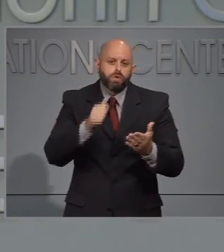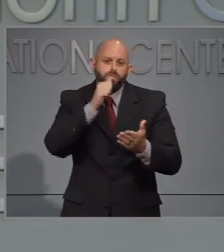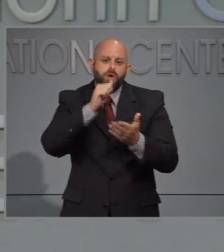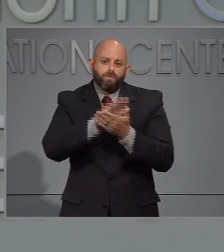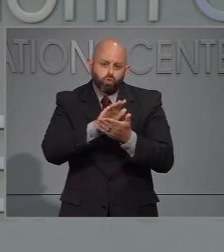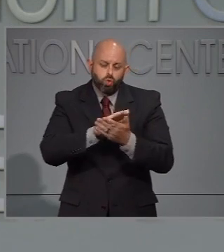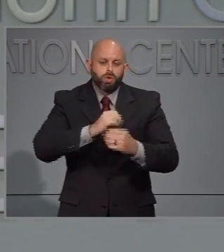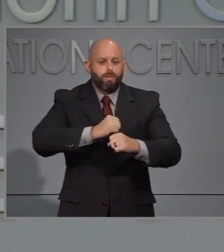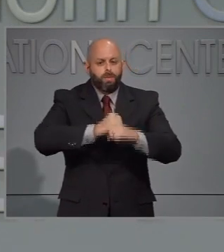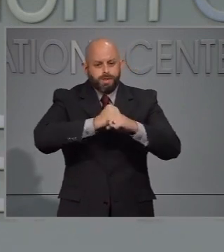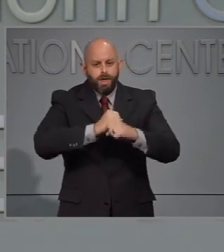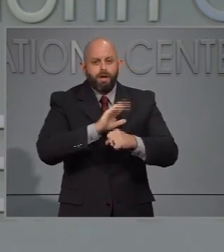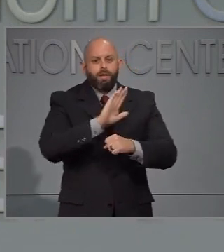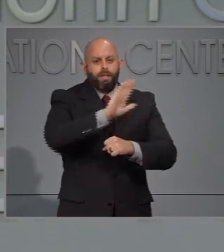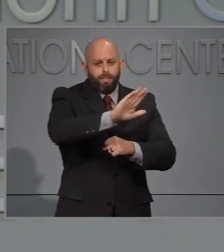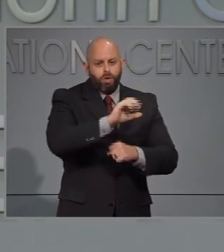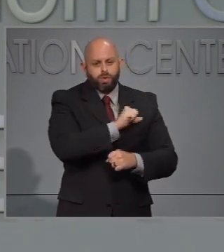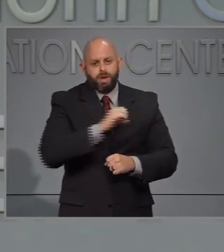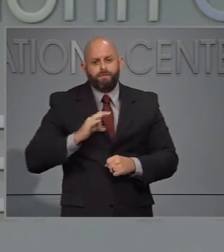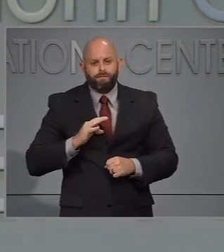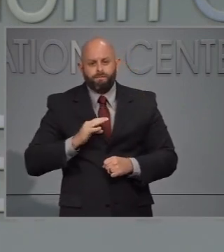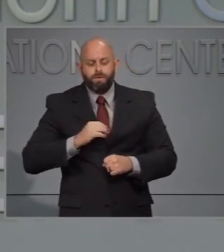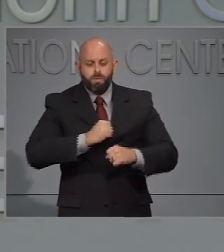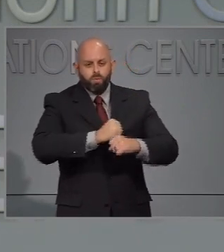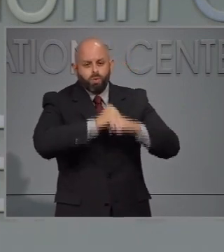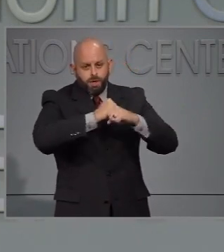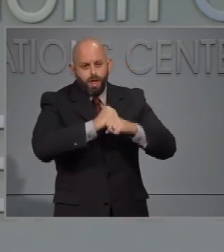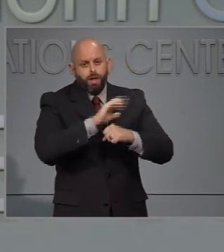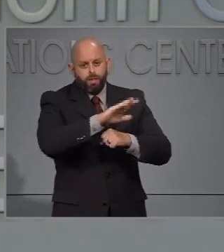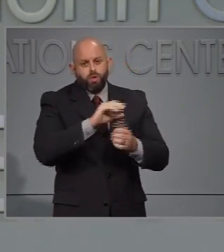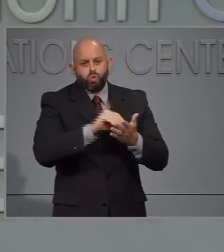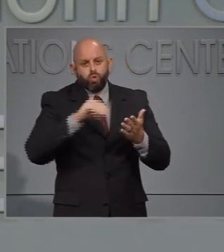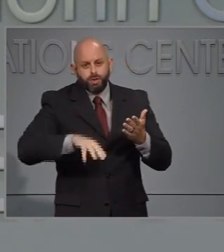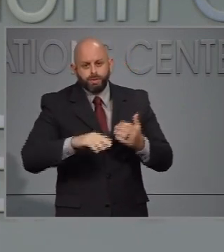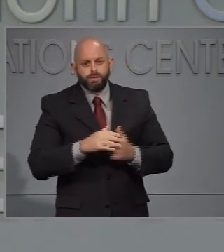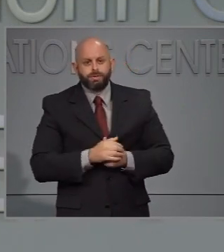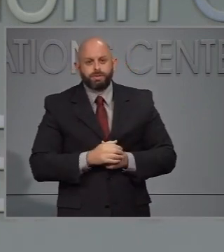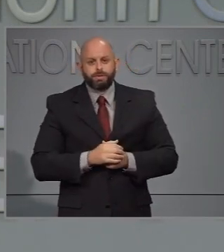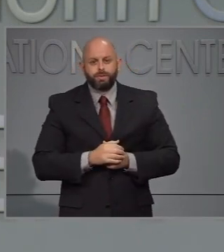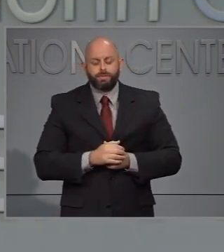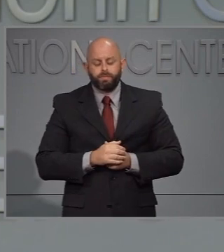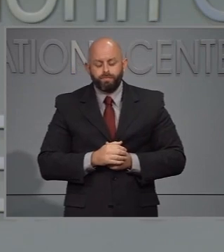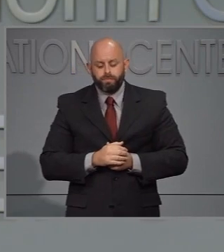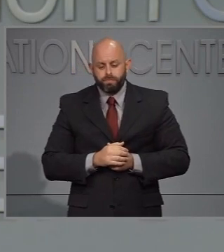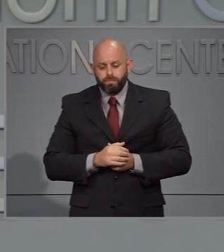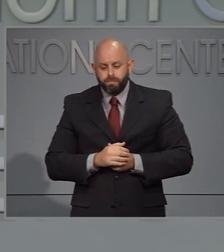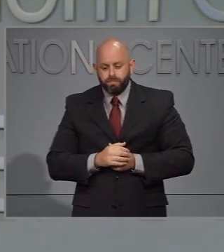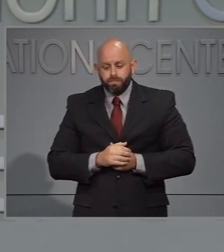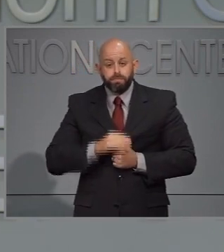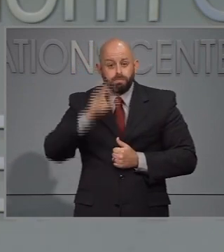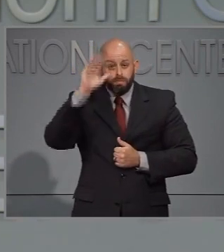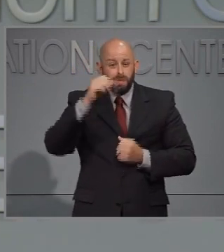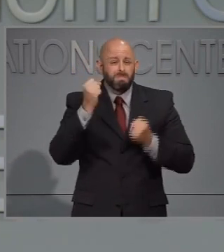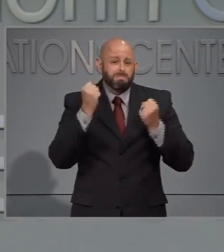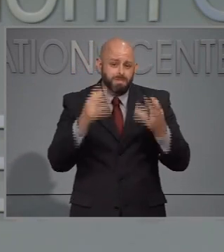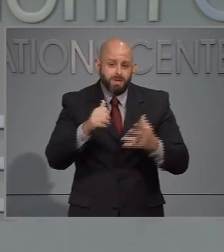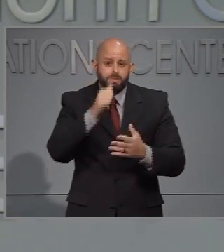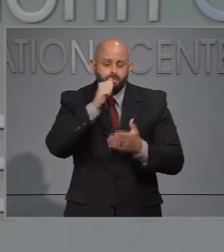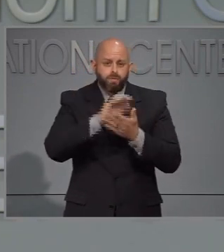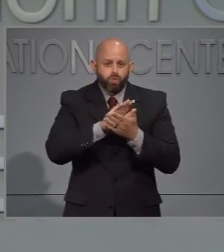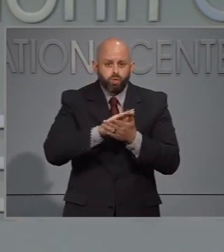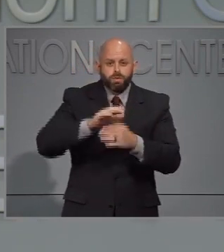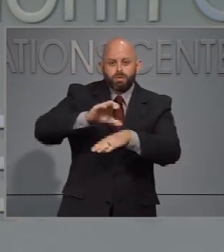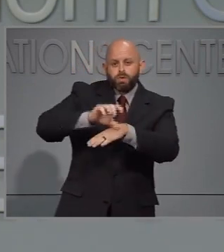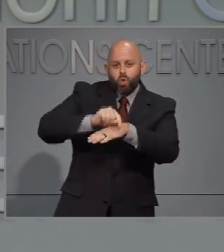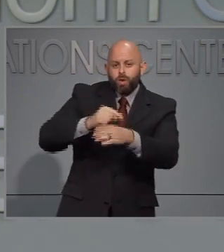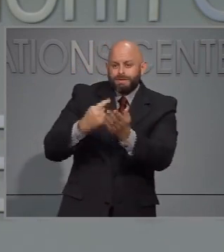their staff and their students, and I'm sure that there has been consultation with the Department of Health and Human Services. Would you want to comment on that, Dr.